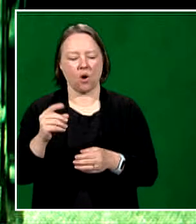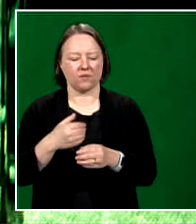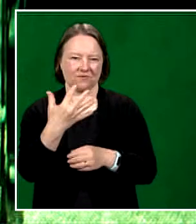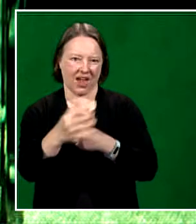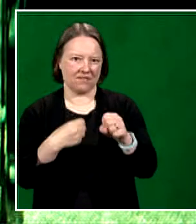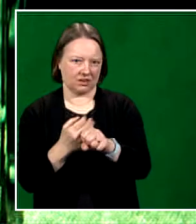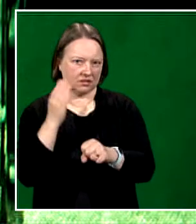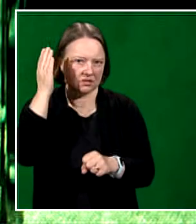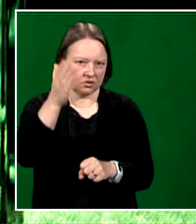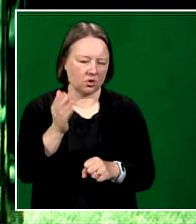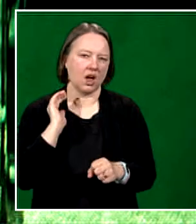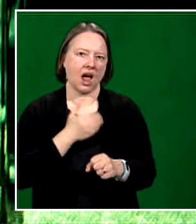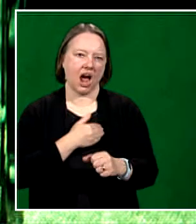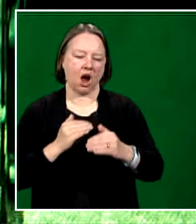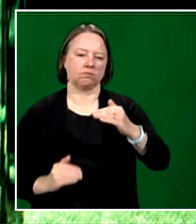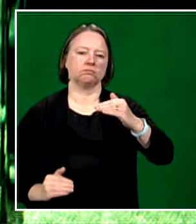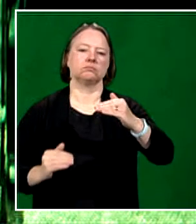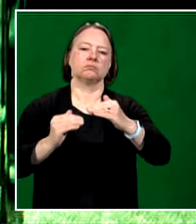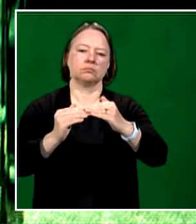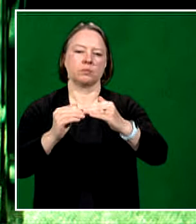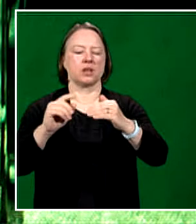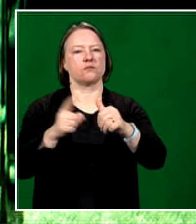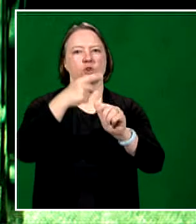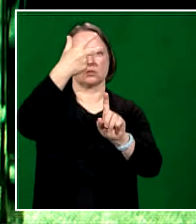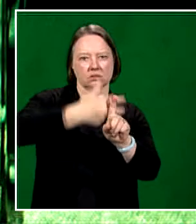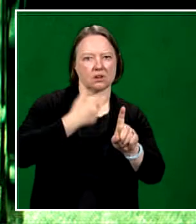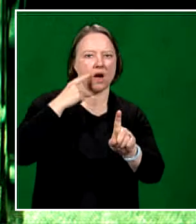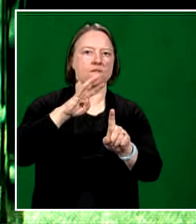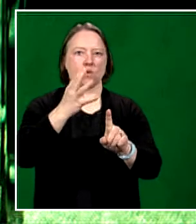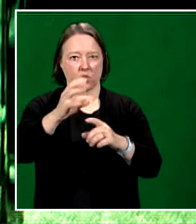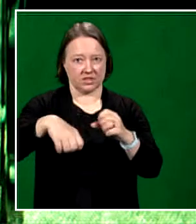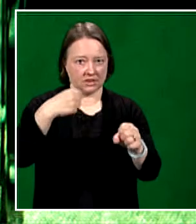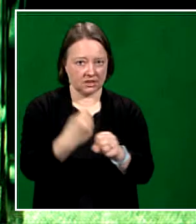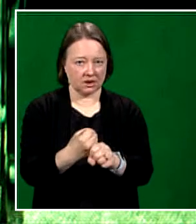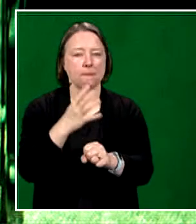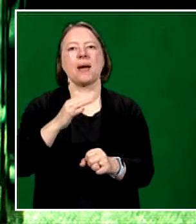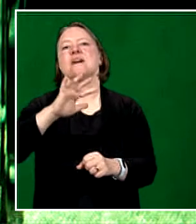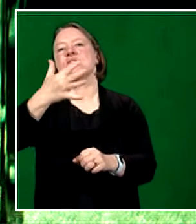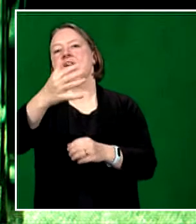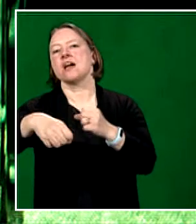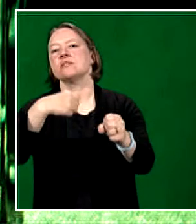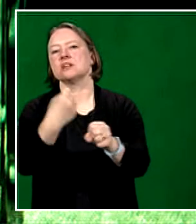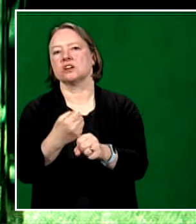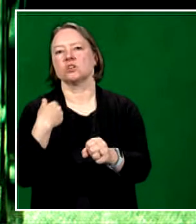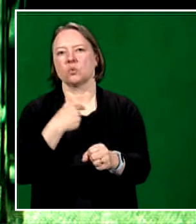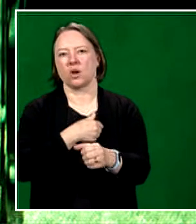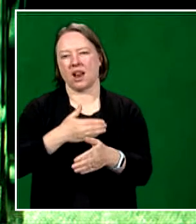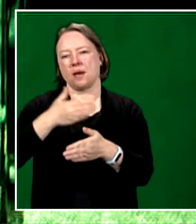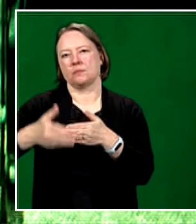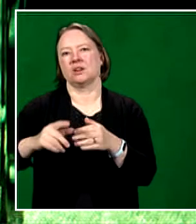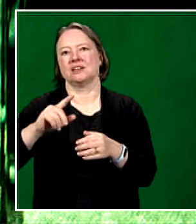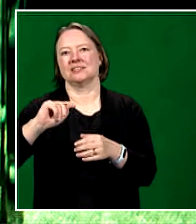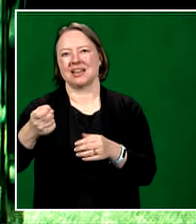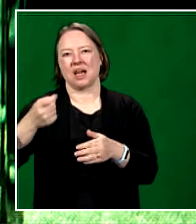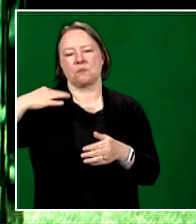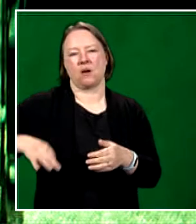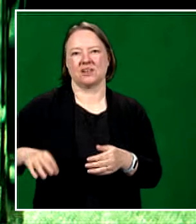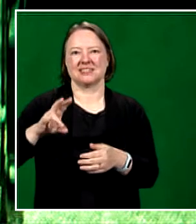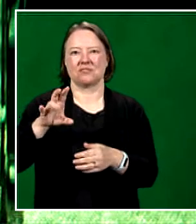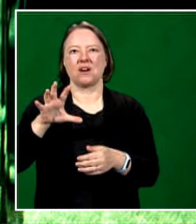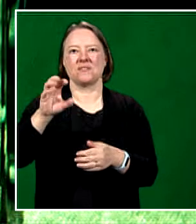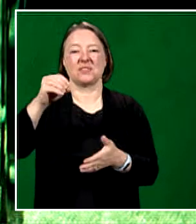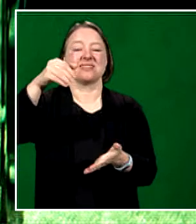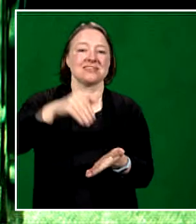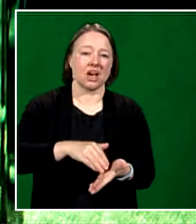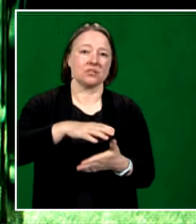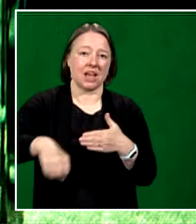our break-even point would occur near the first quarter of our 4th year. By the 5th year, we would reach a post-tax profit of $750,000